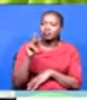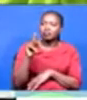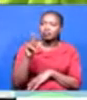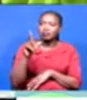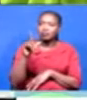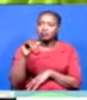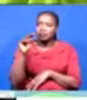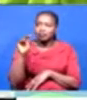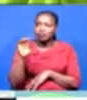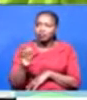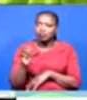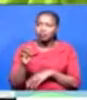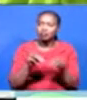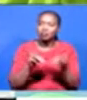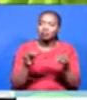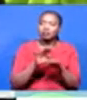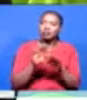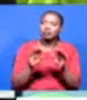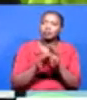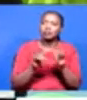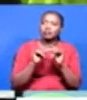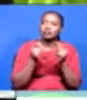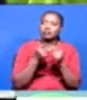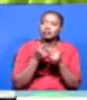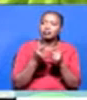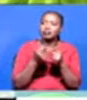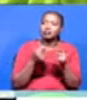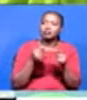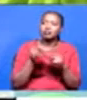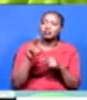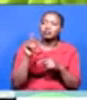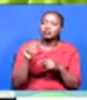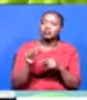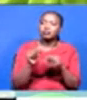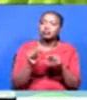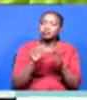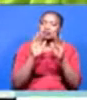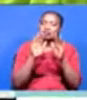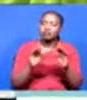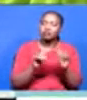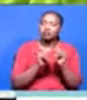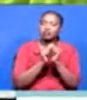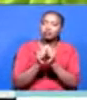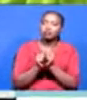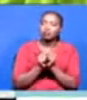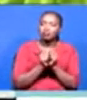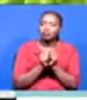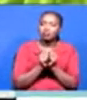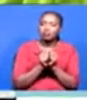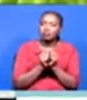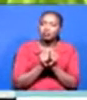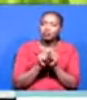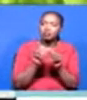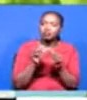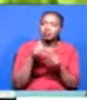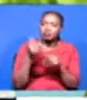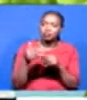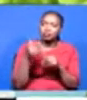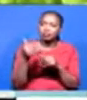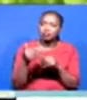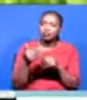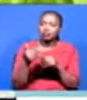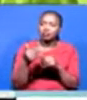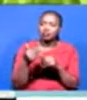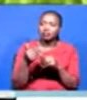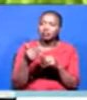You've managed everything. And the team from UTM who campaigned with every single day. Even when we were